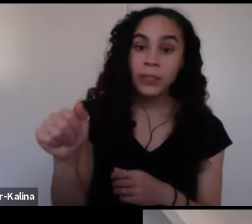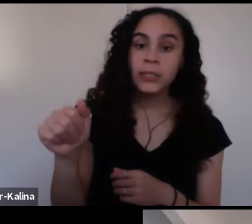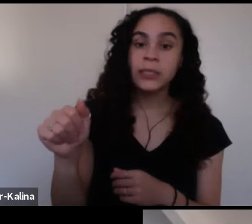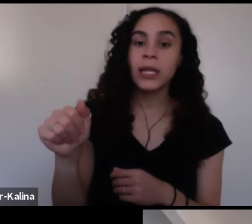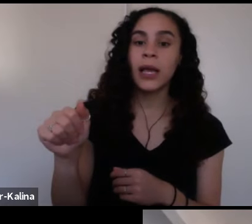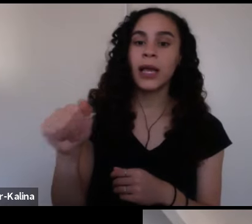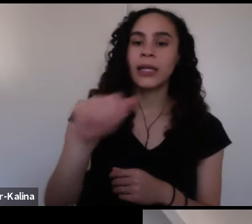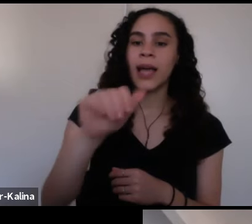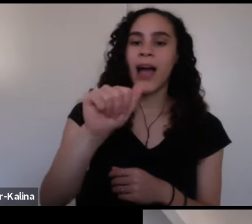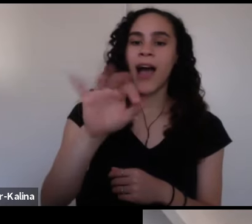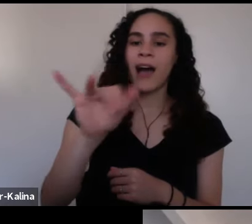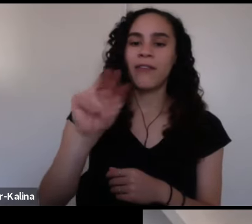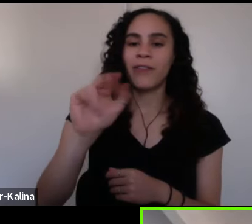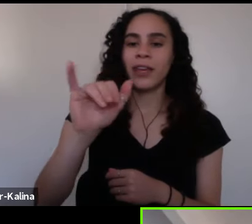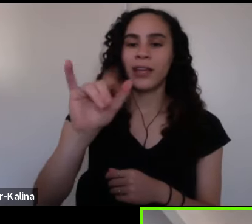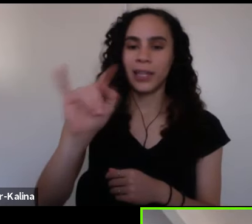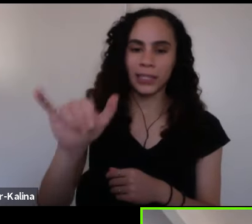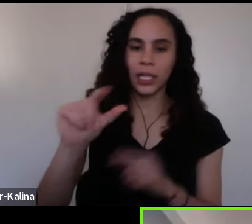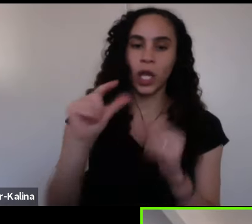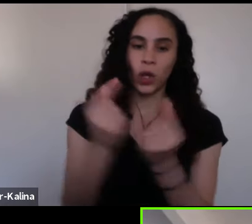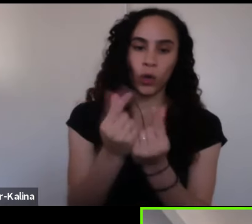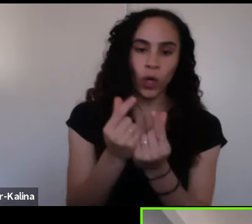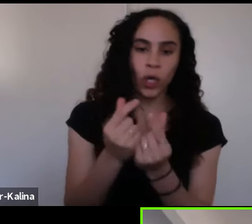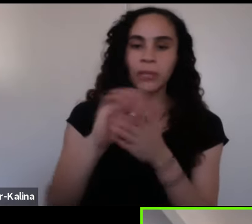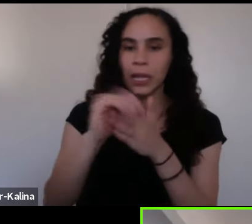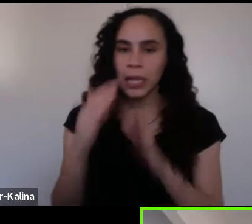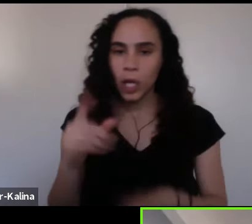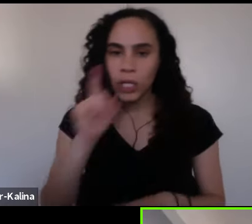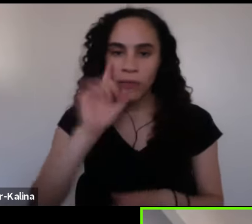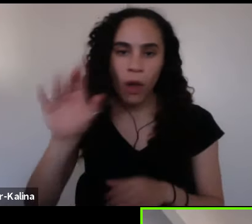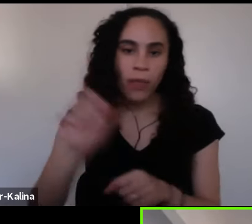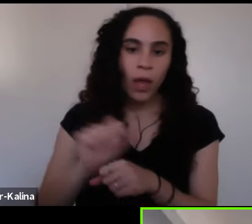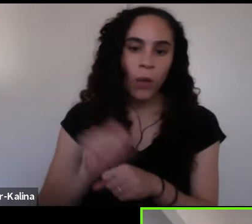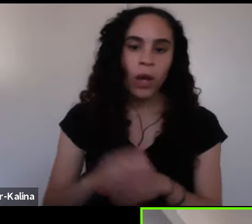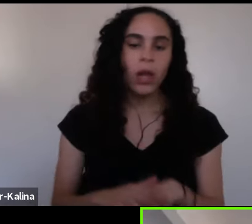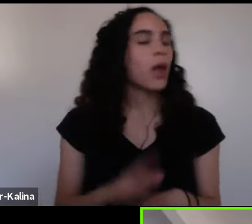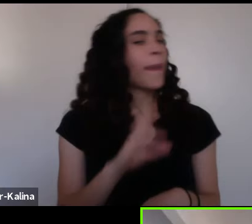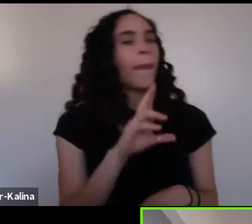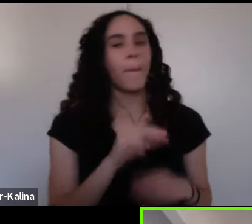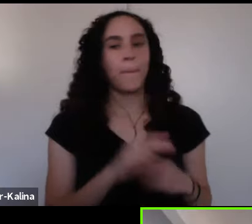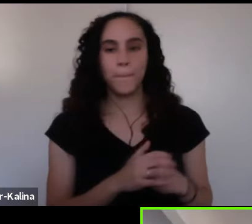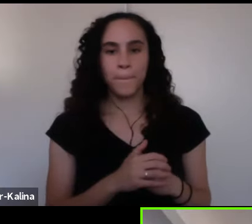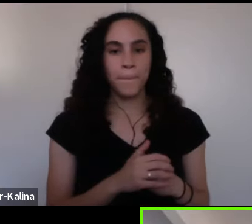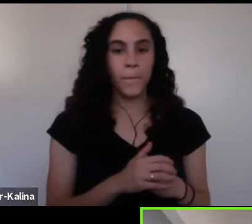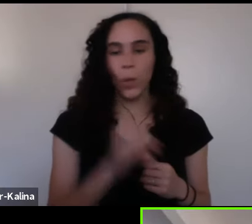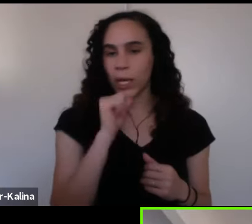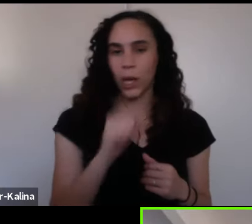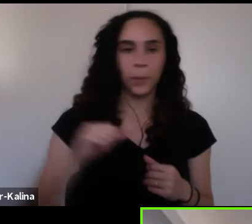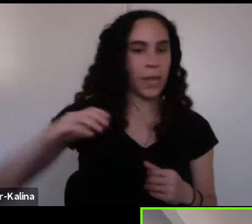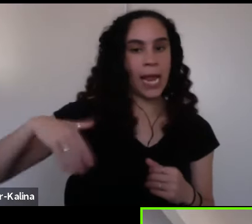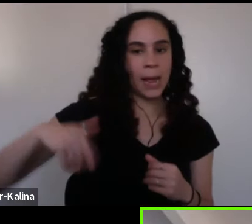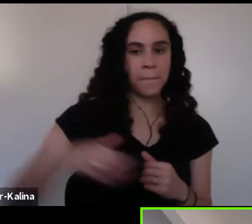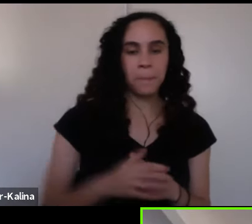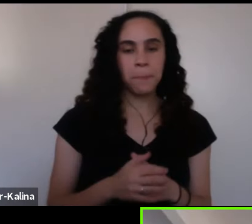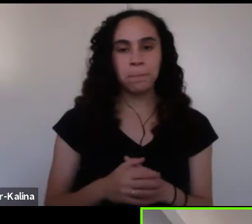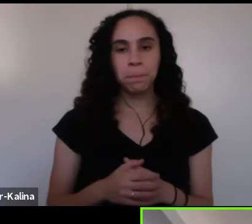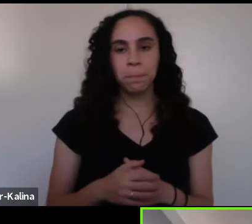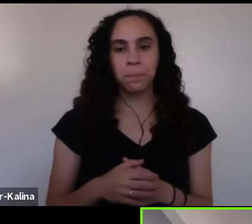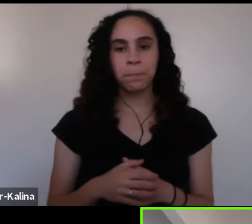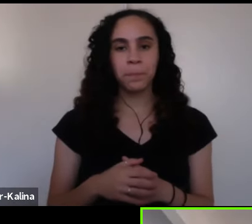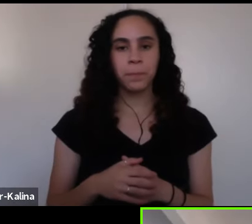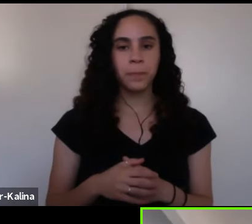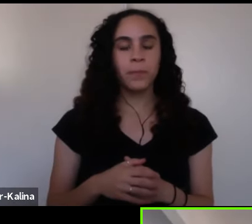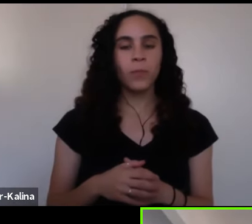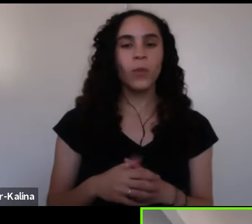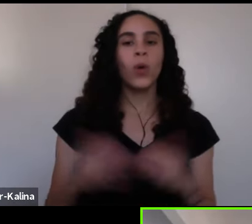work? No, we don't yet. We are